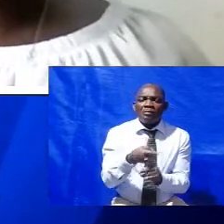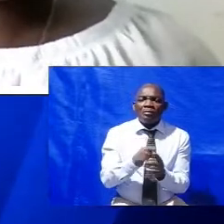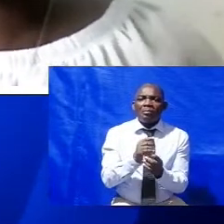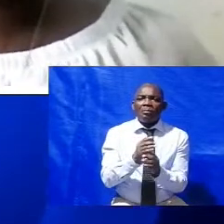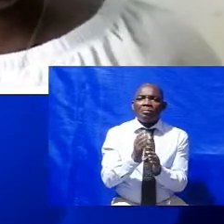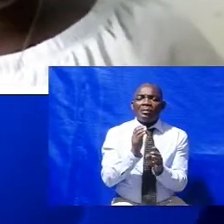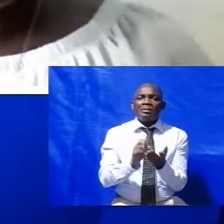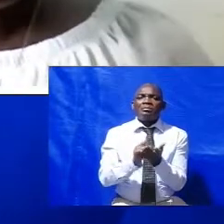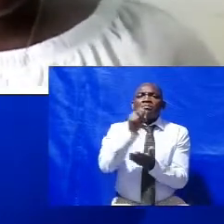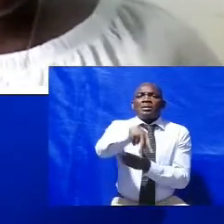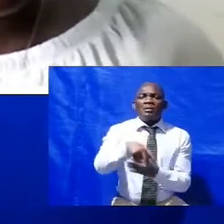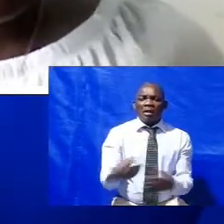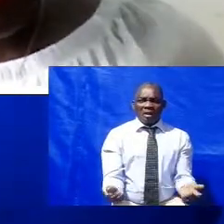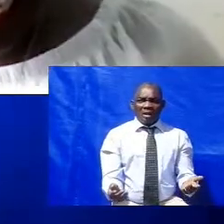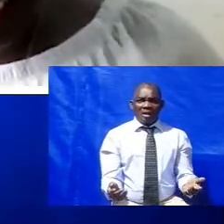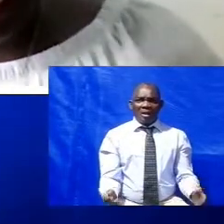off.